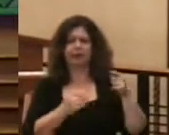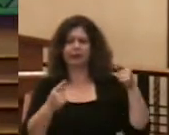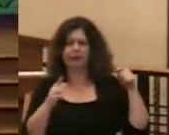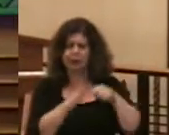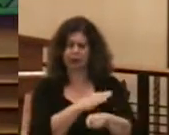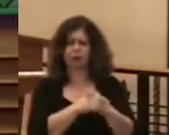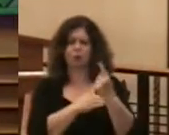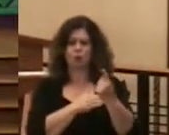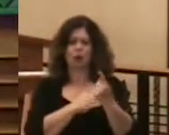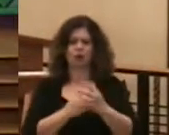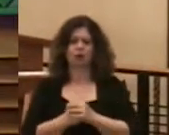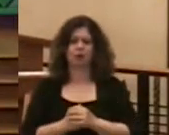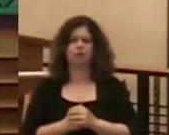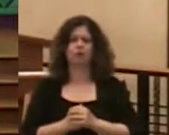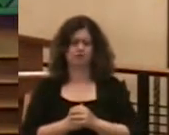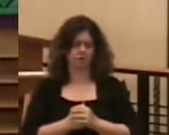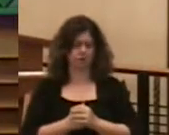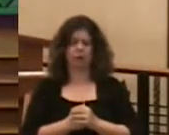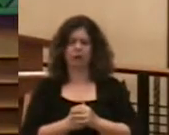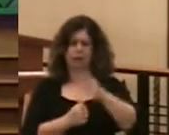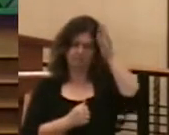own in battle.